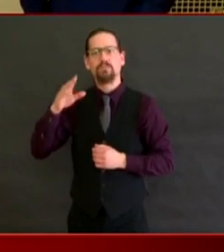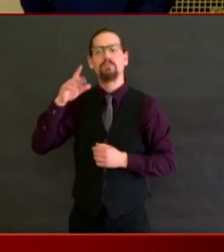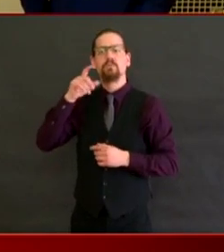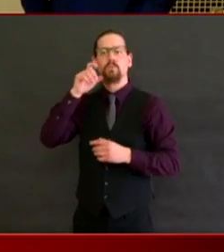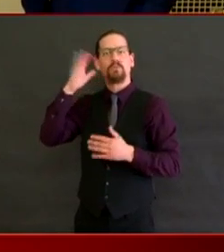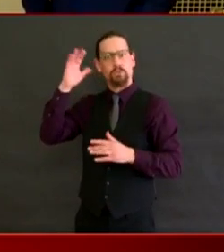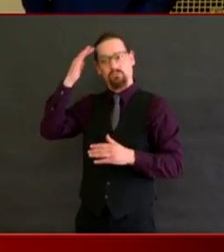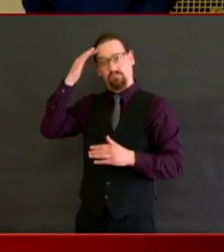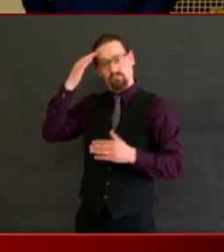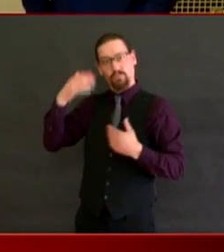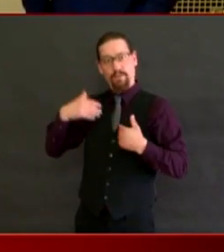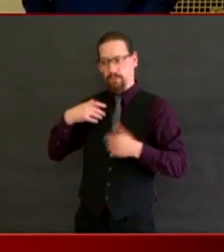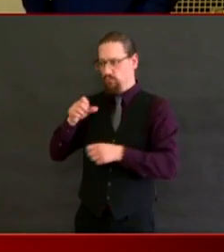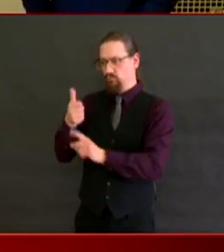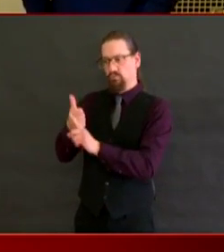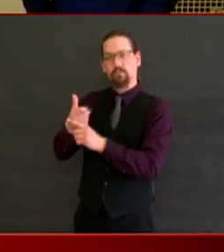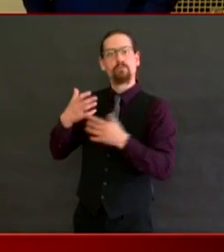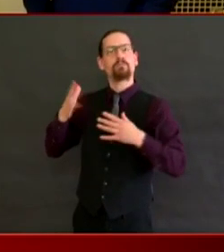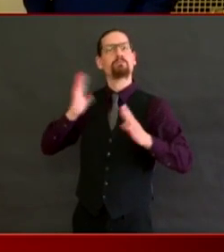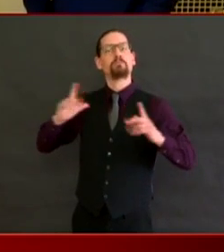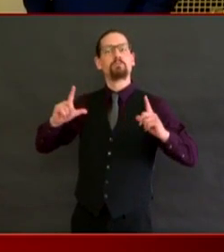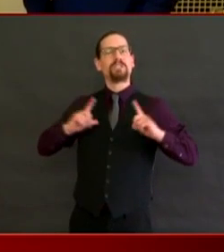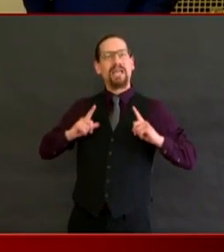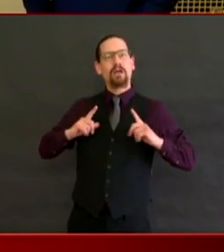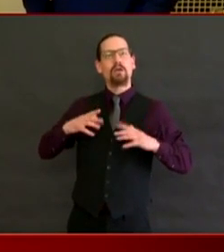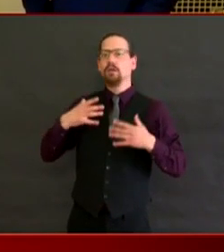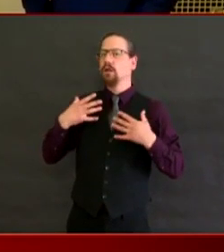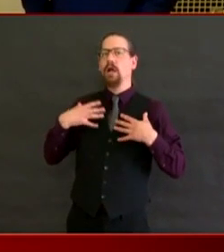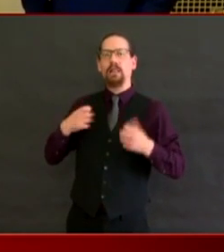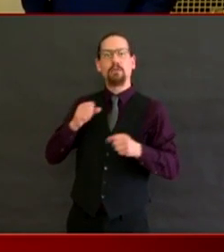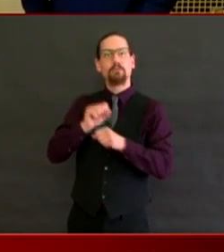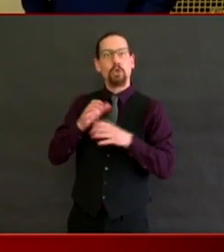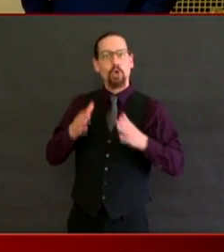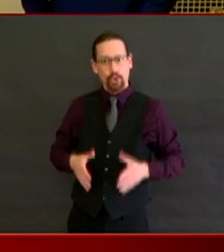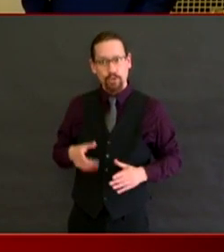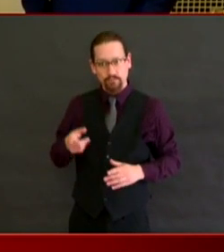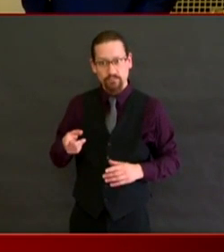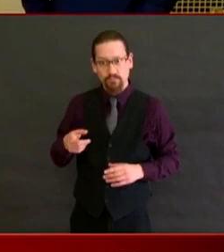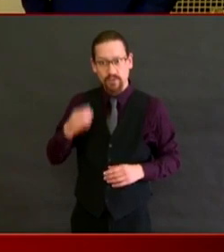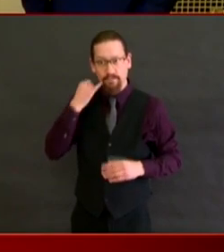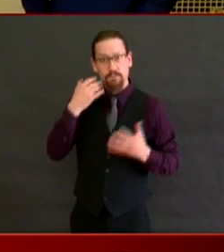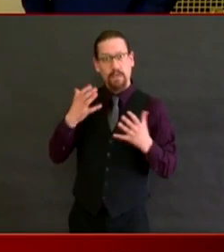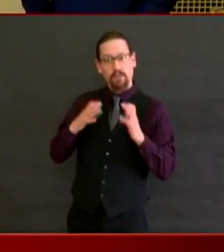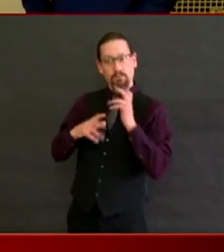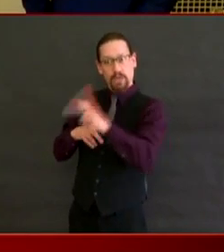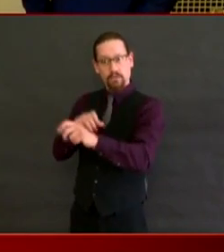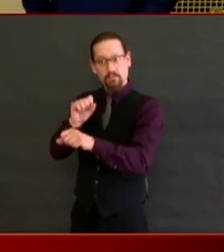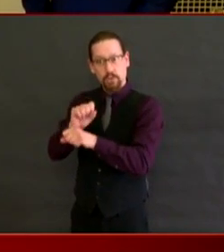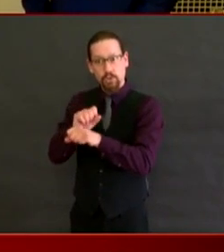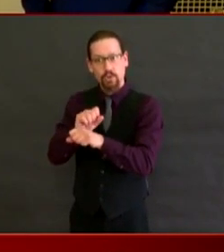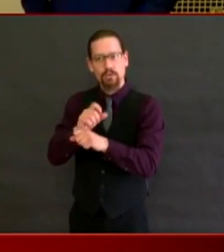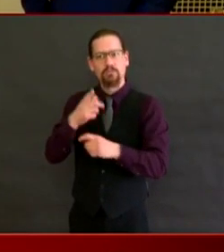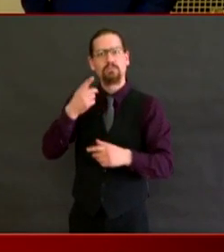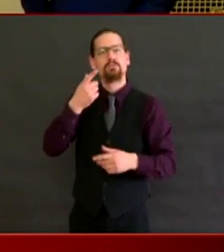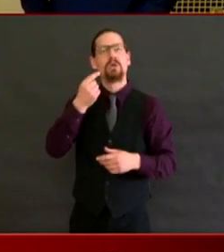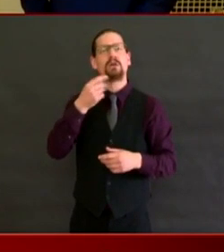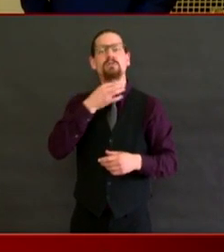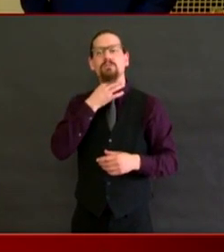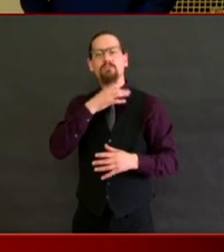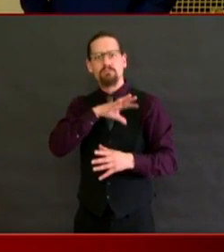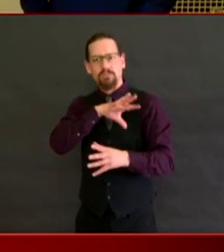to the workforce? Yeah. The answer is yes. In fact, on my to-do list this weekend is to go through a variety of executive orders related